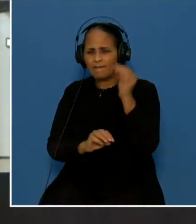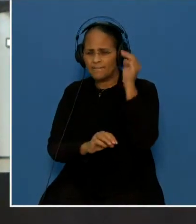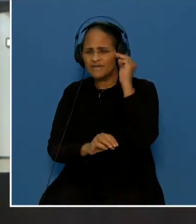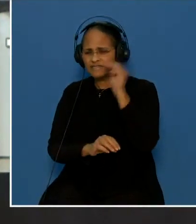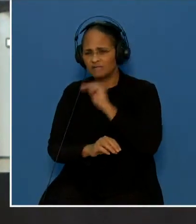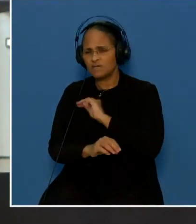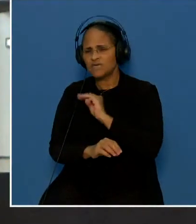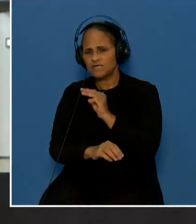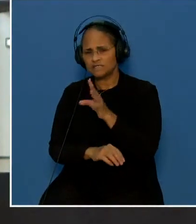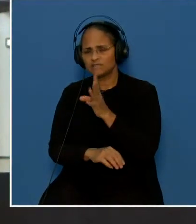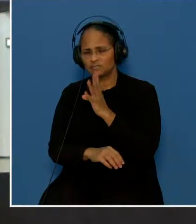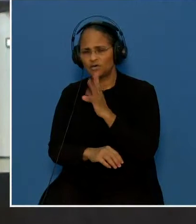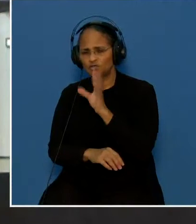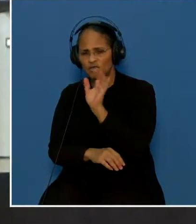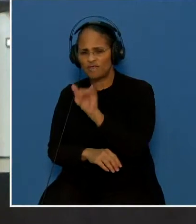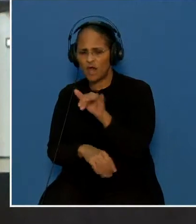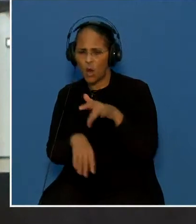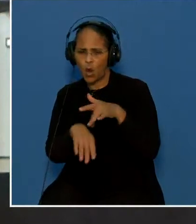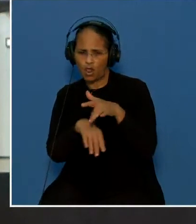little earlier,